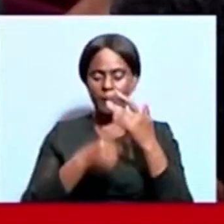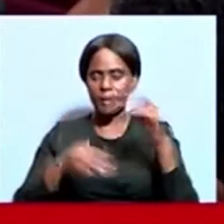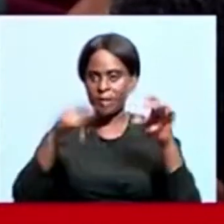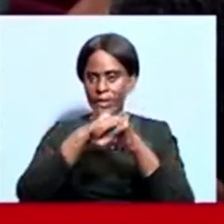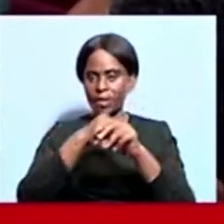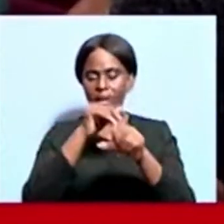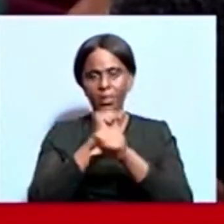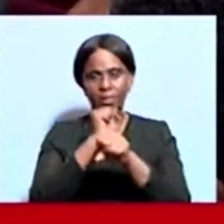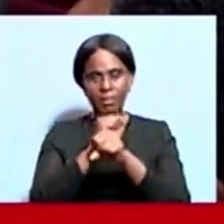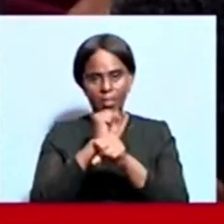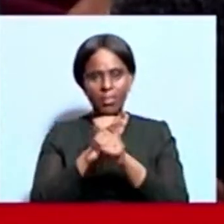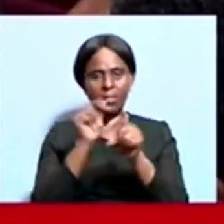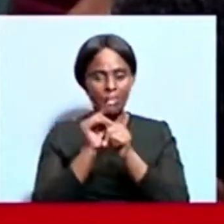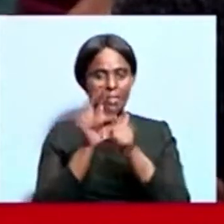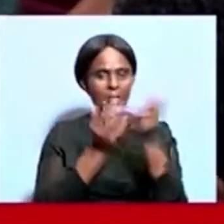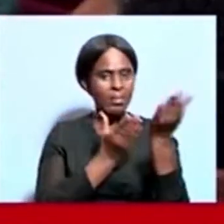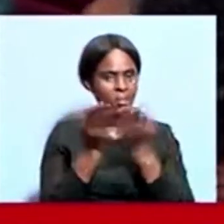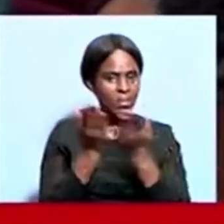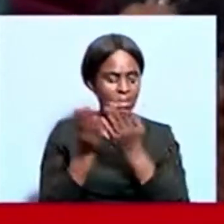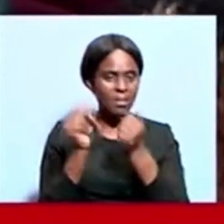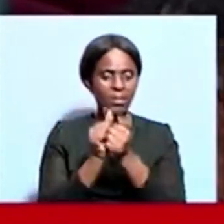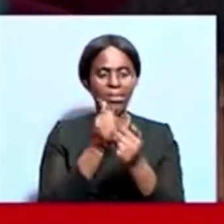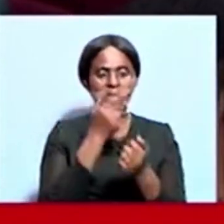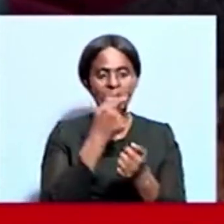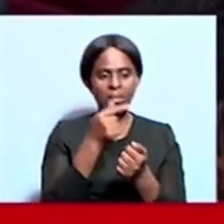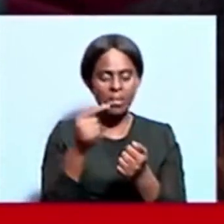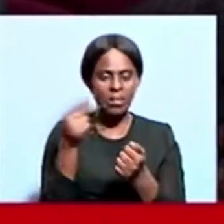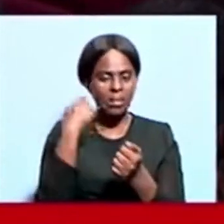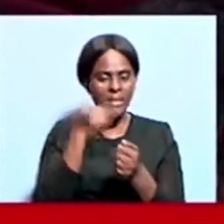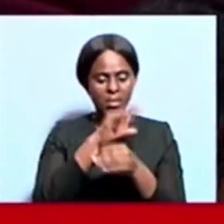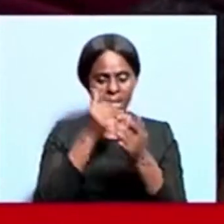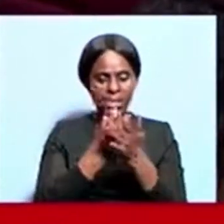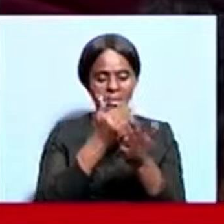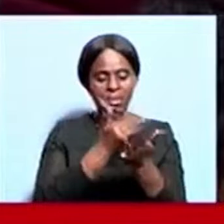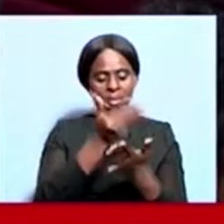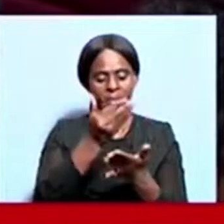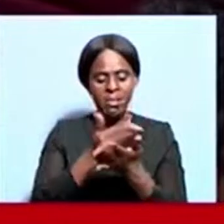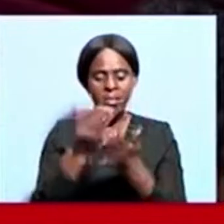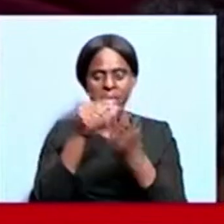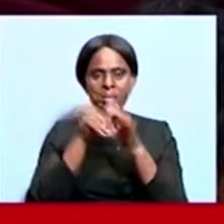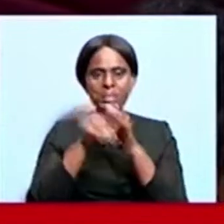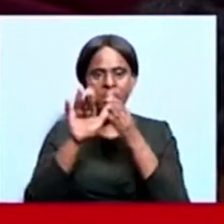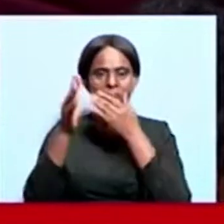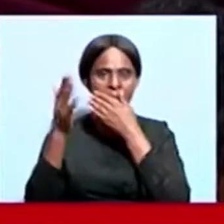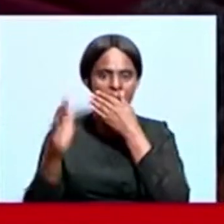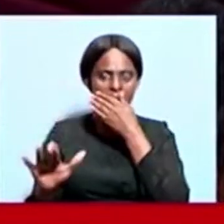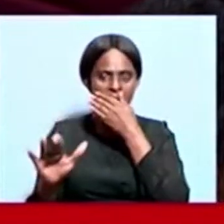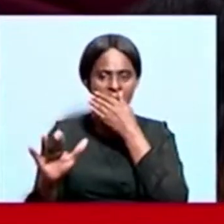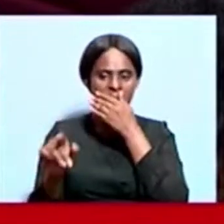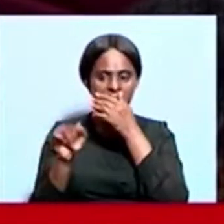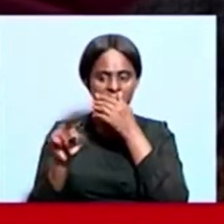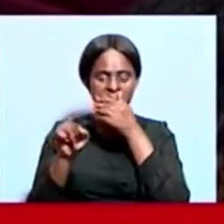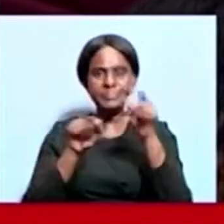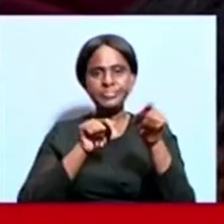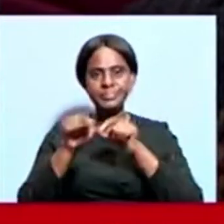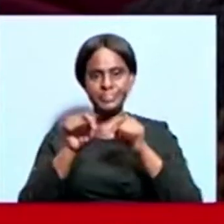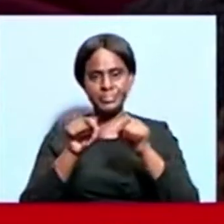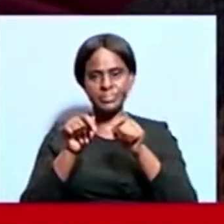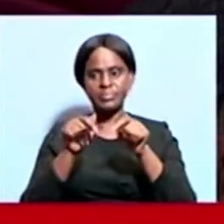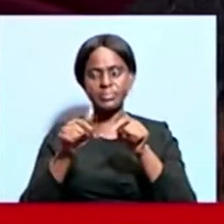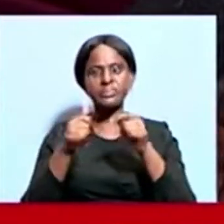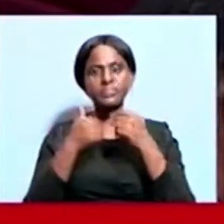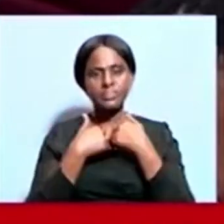works, services and goods for orders, because orders in their nature, according to that regulation, they